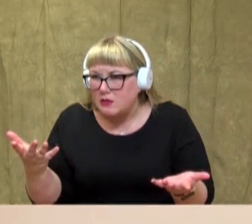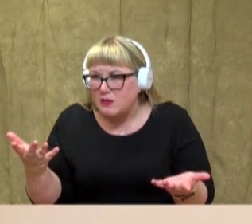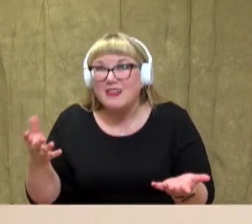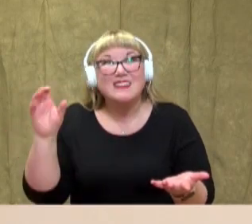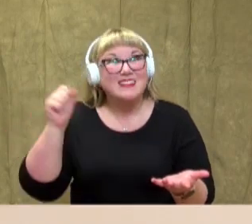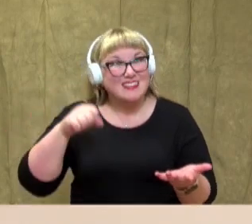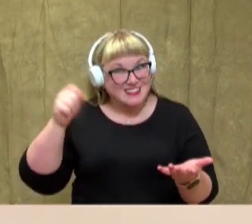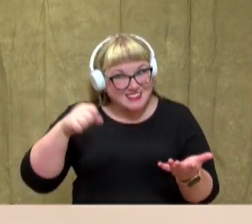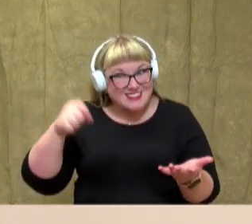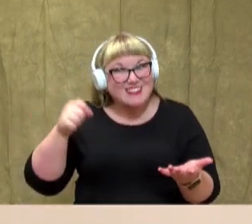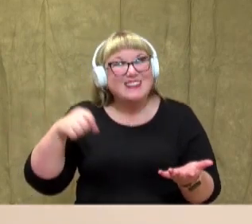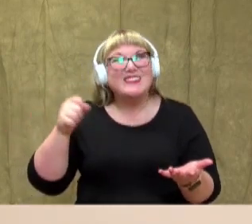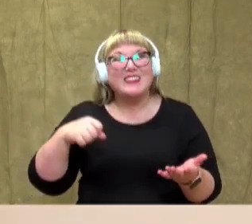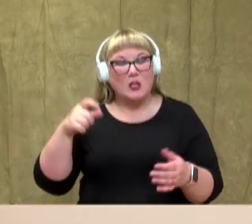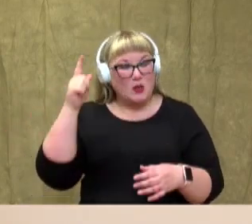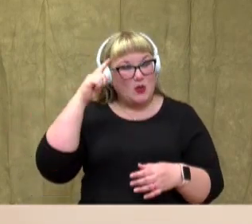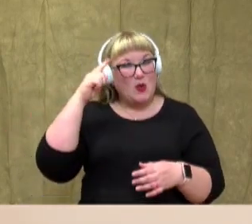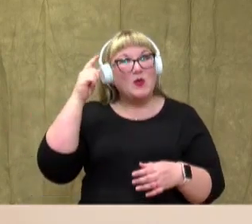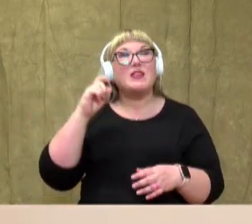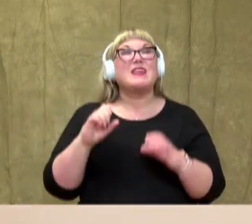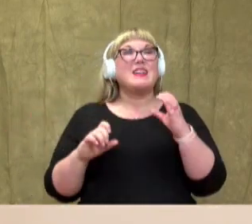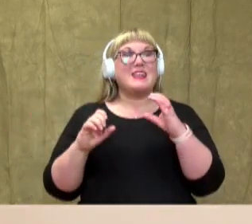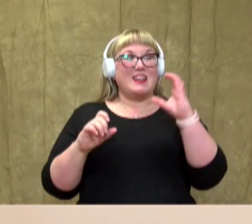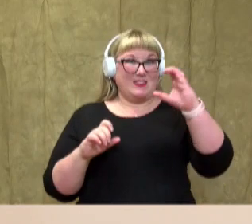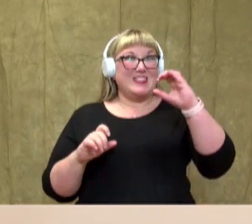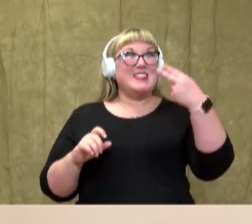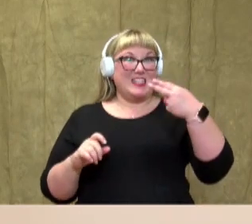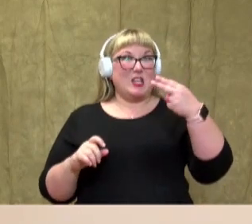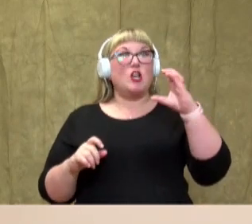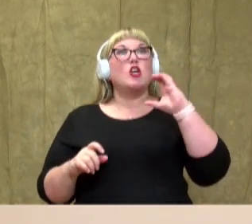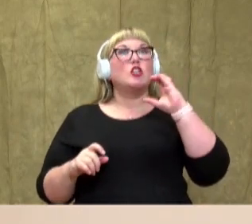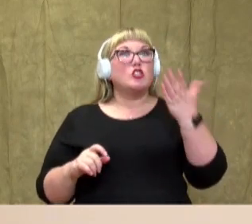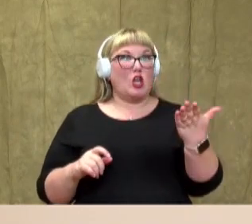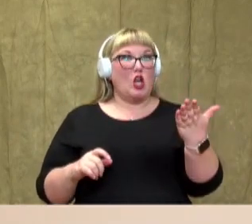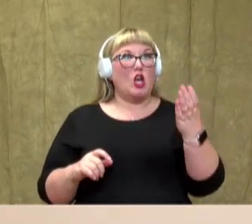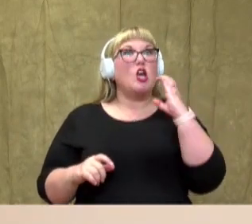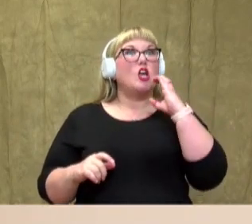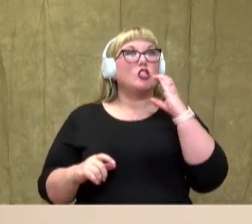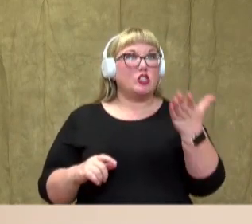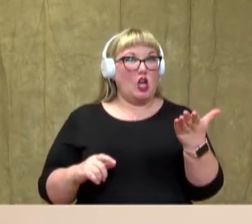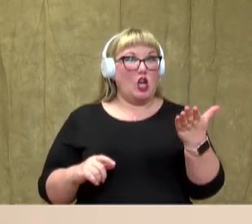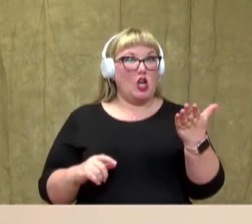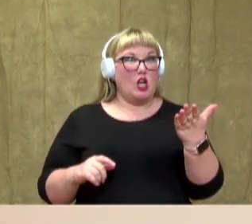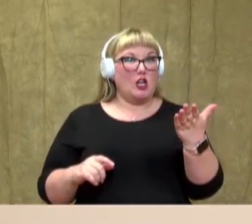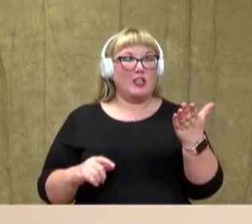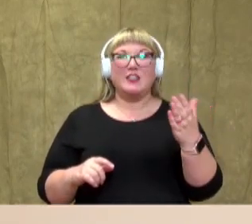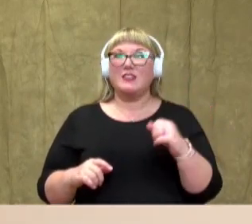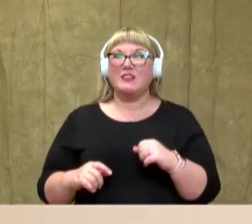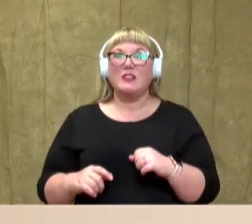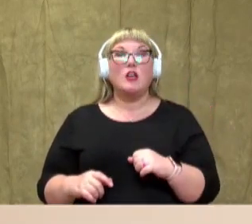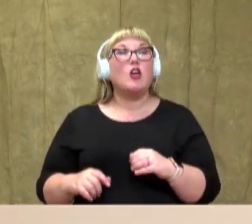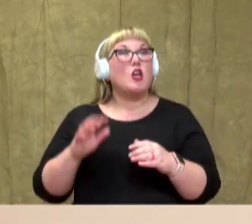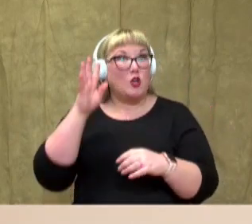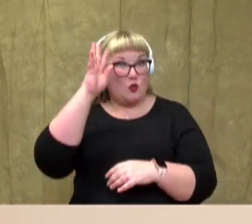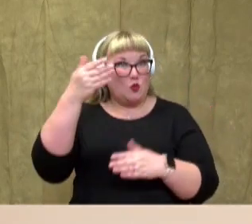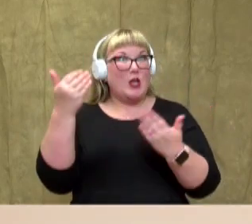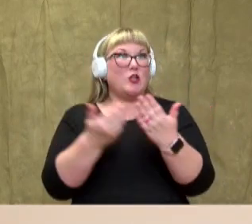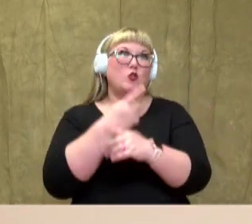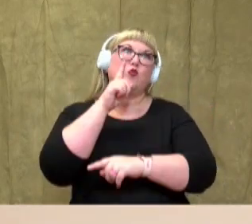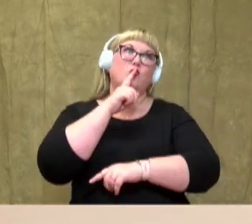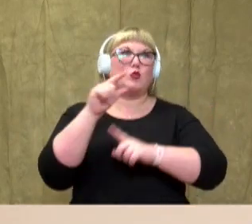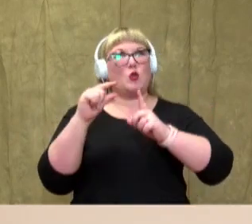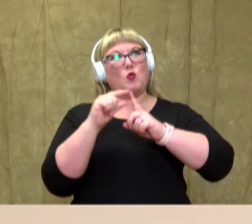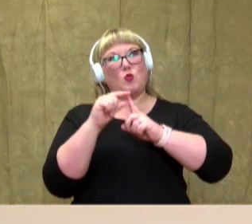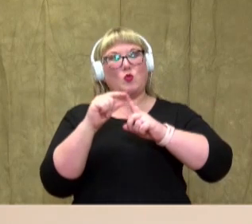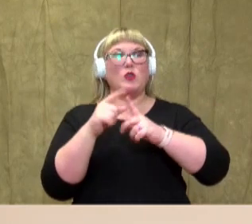Yes, are you thinking of our digraph? Absolutely. Adding ch to the beginning of the word ip creates a new and real word.